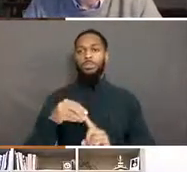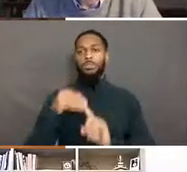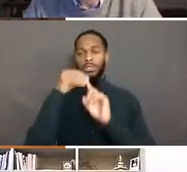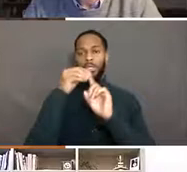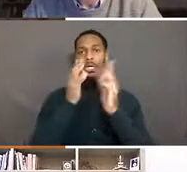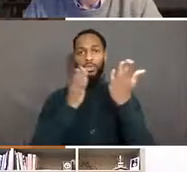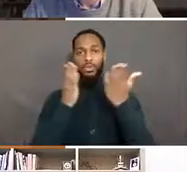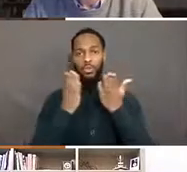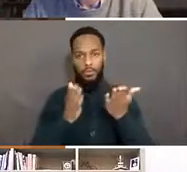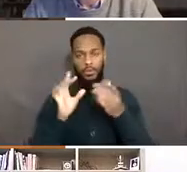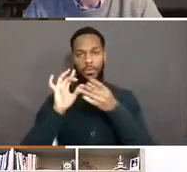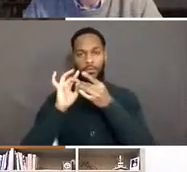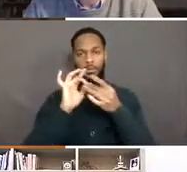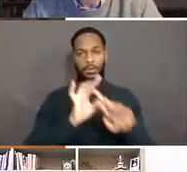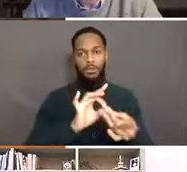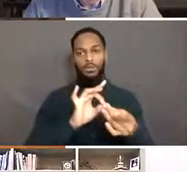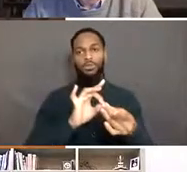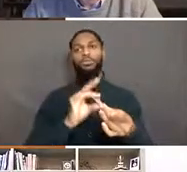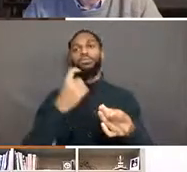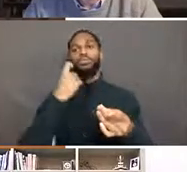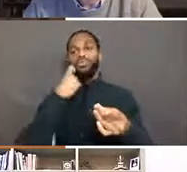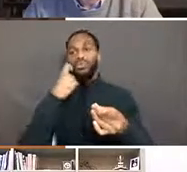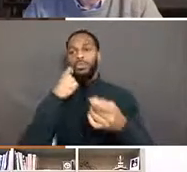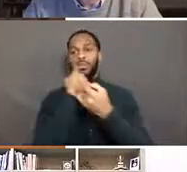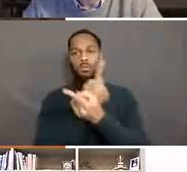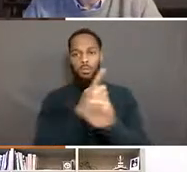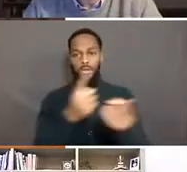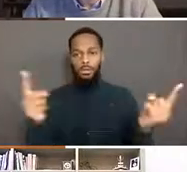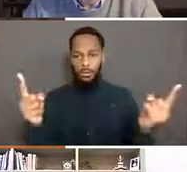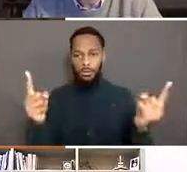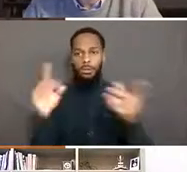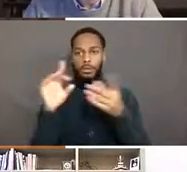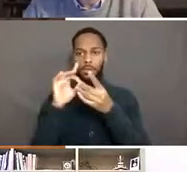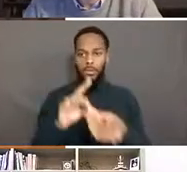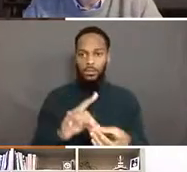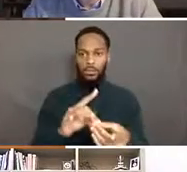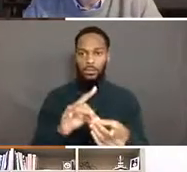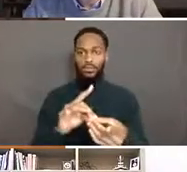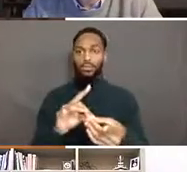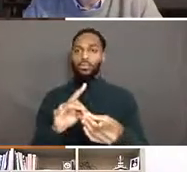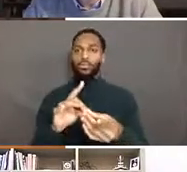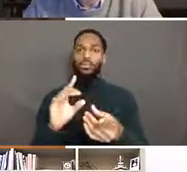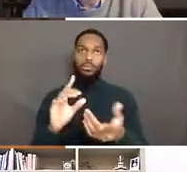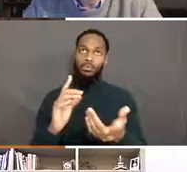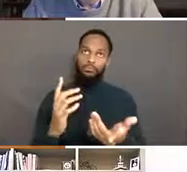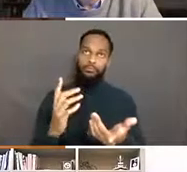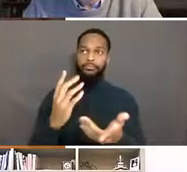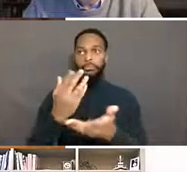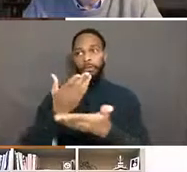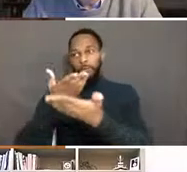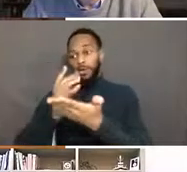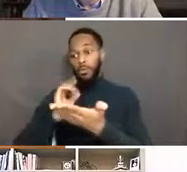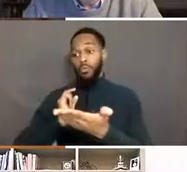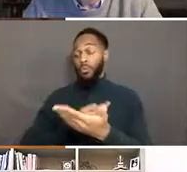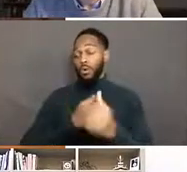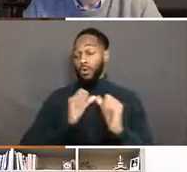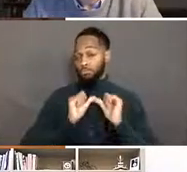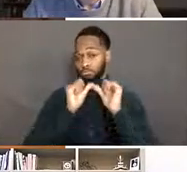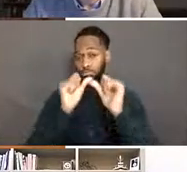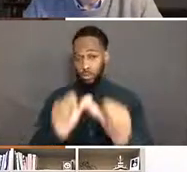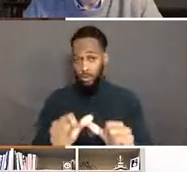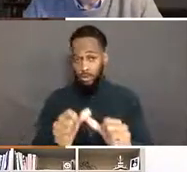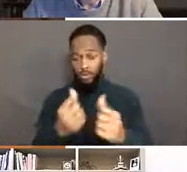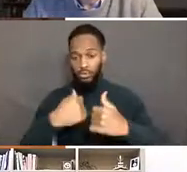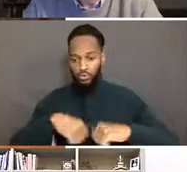this relates to some recent announcements about the fact that we are continuing to bargain in good